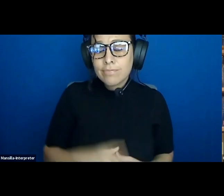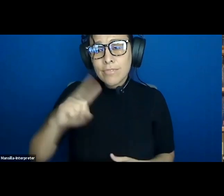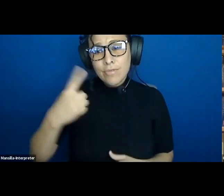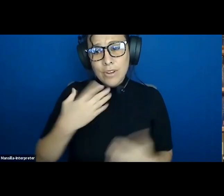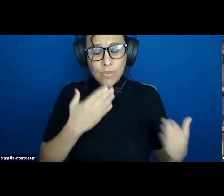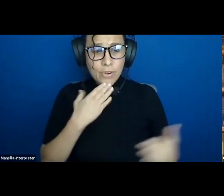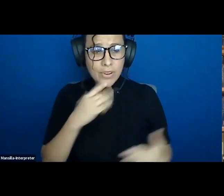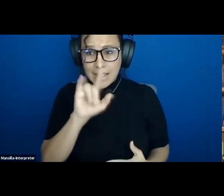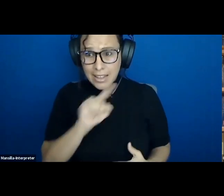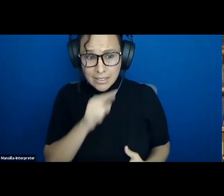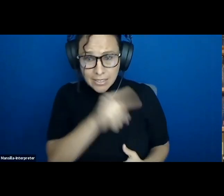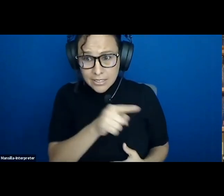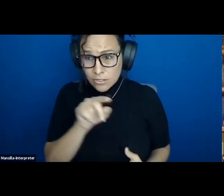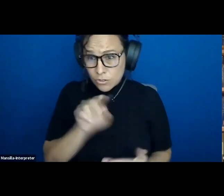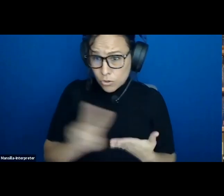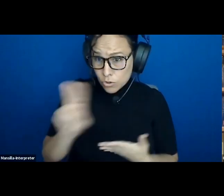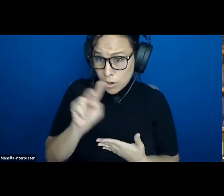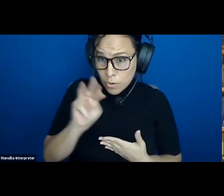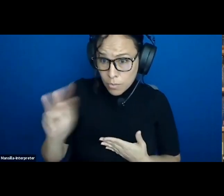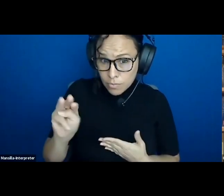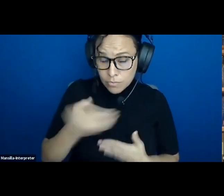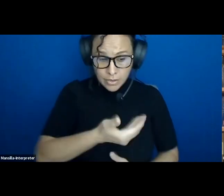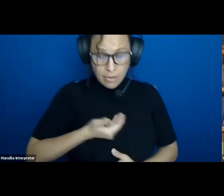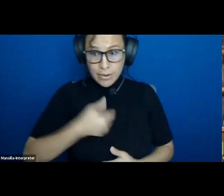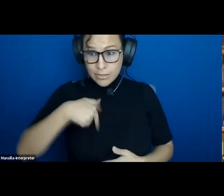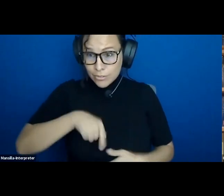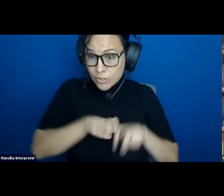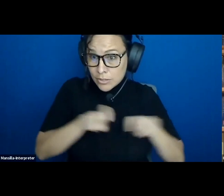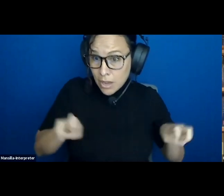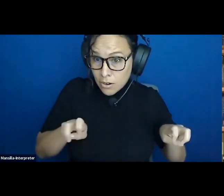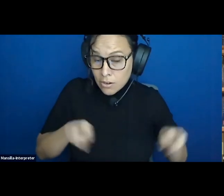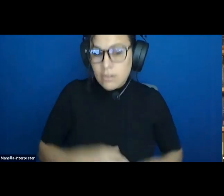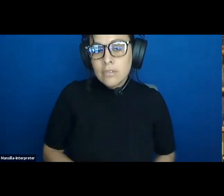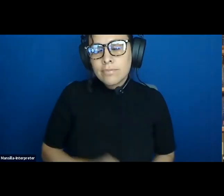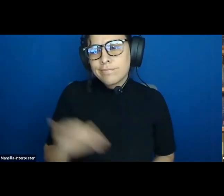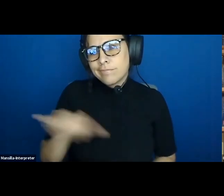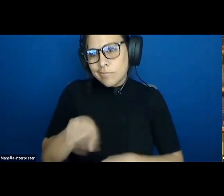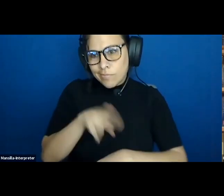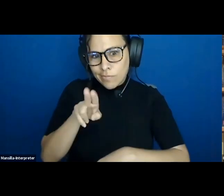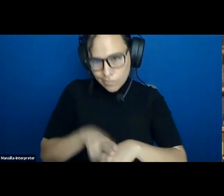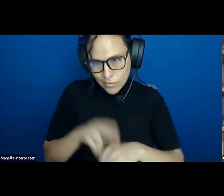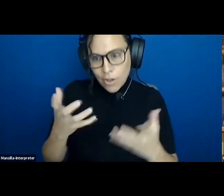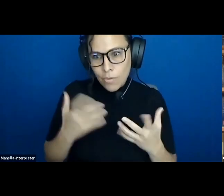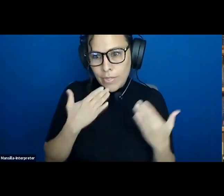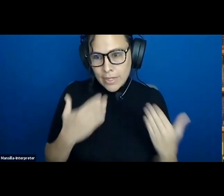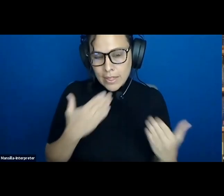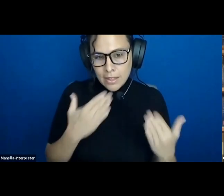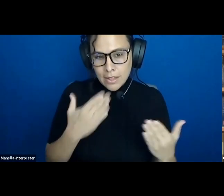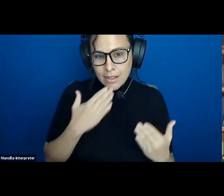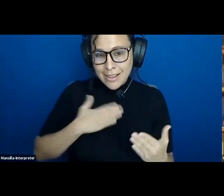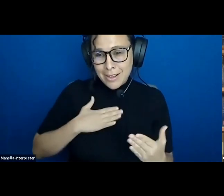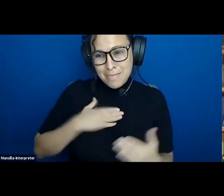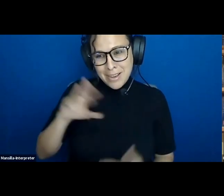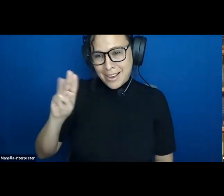Elizabeth Hutchison and the University of New Mexico for inviting me to this panel. And of course, I would also like to thank my